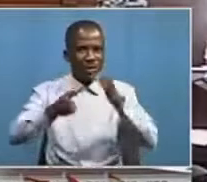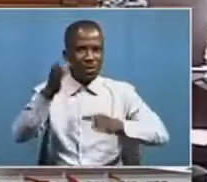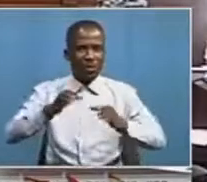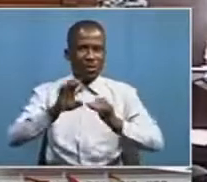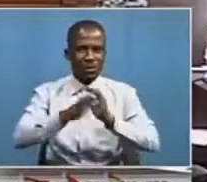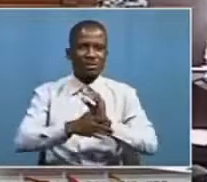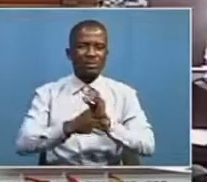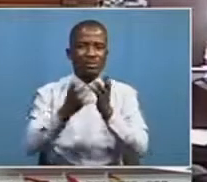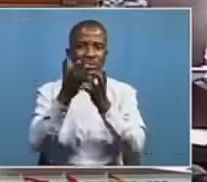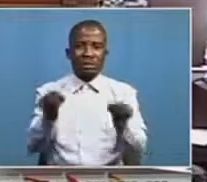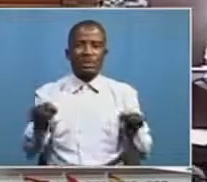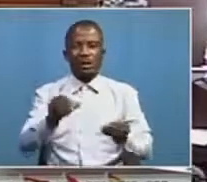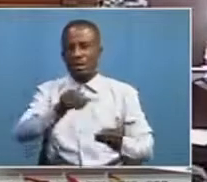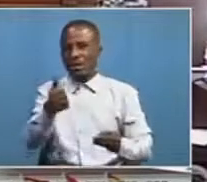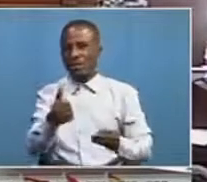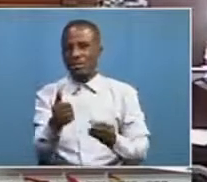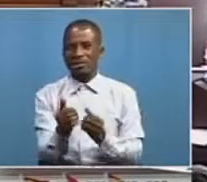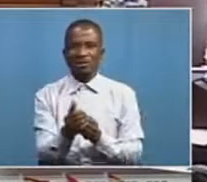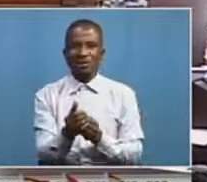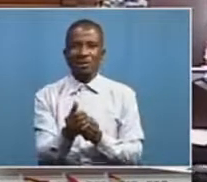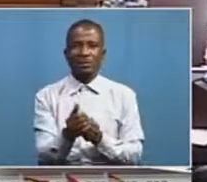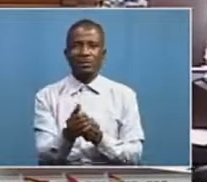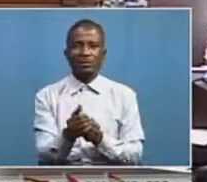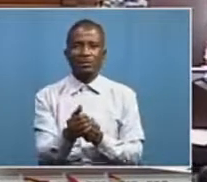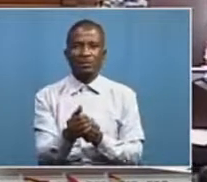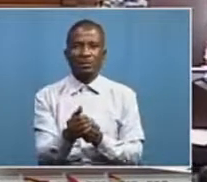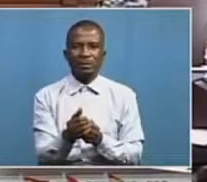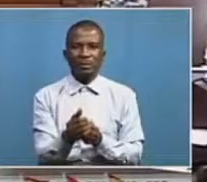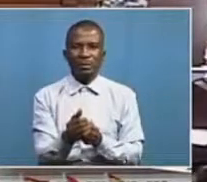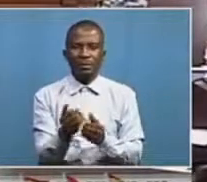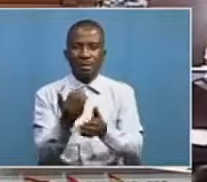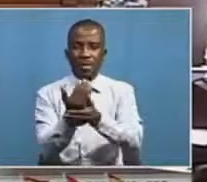remedy against another. Generally, before